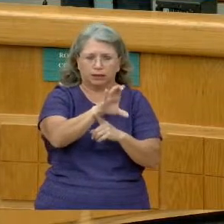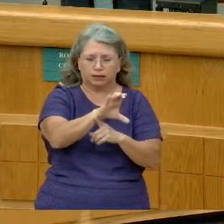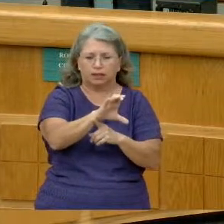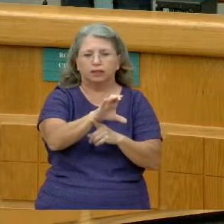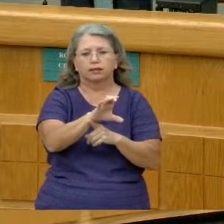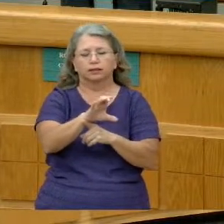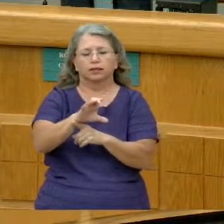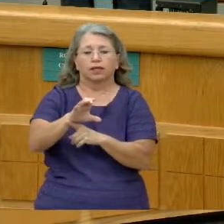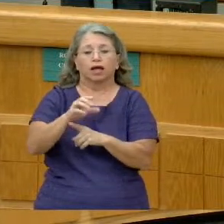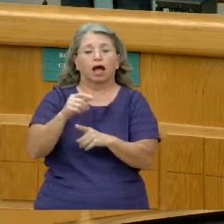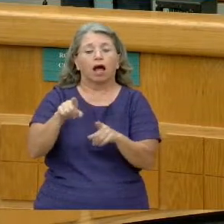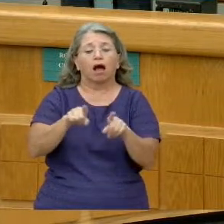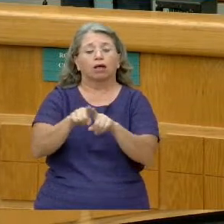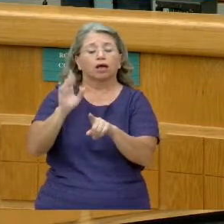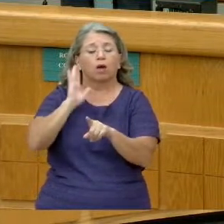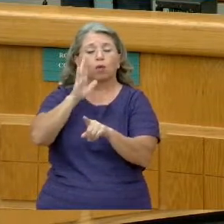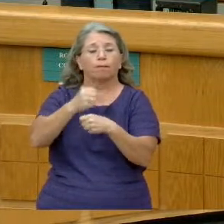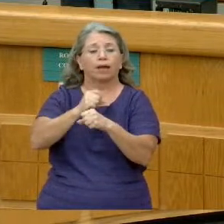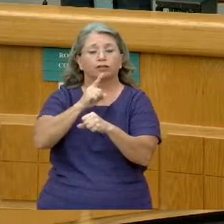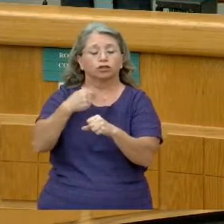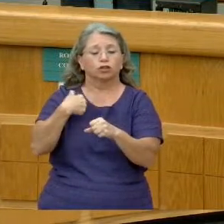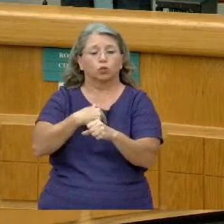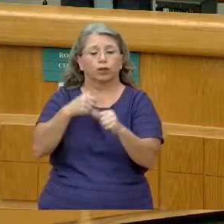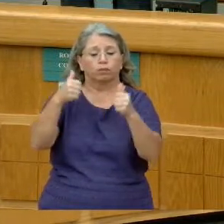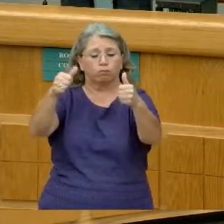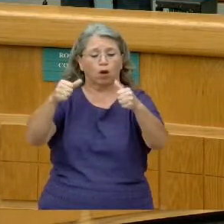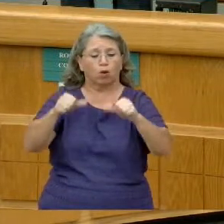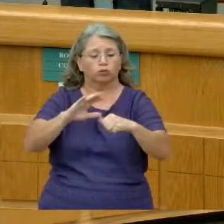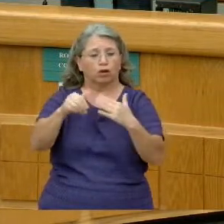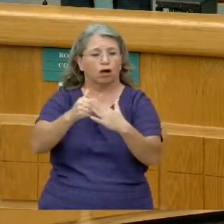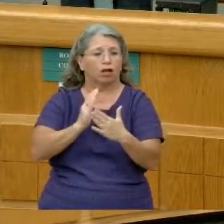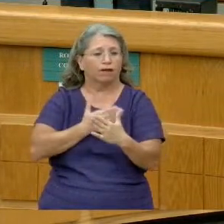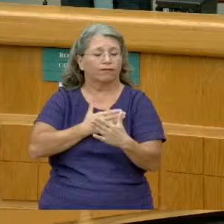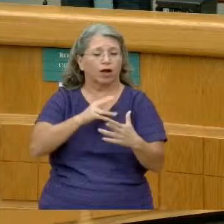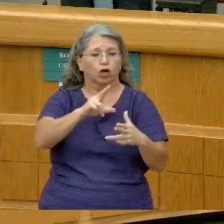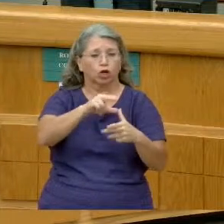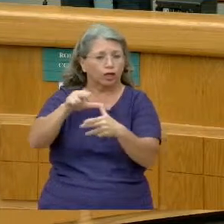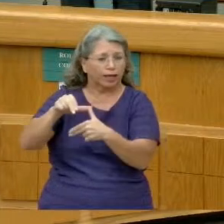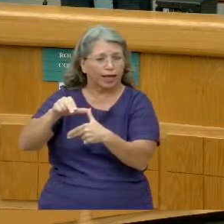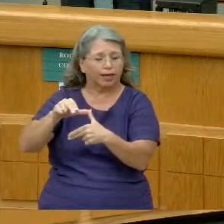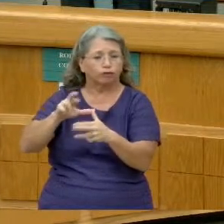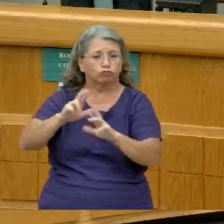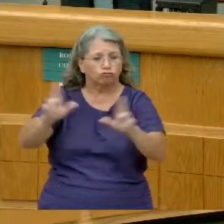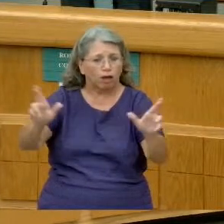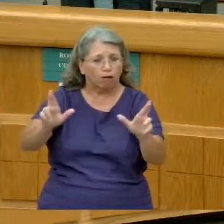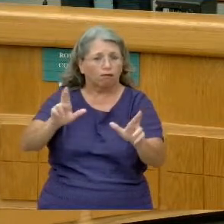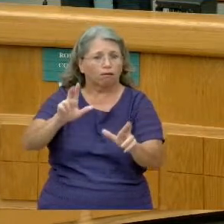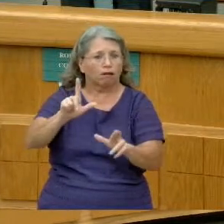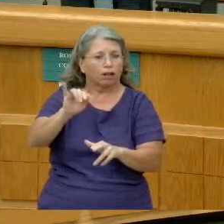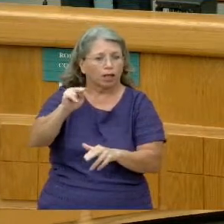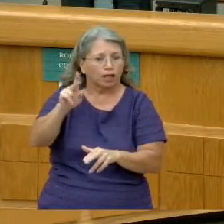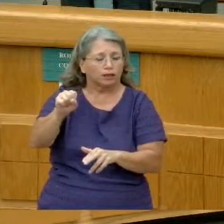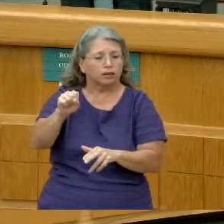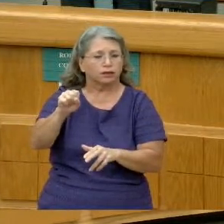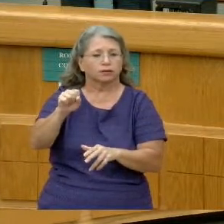make sure that we're posting all our hurricane preparedness links and messaging to our social media platforms.